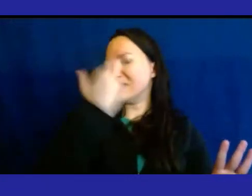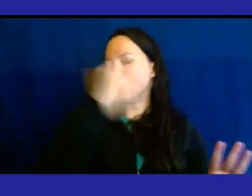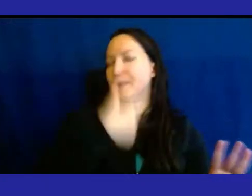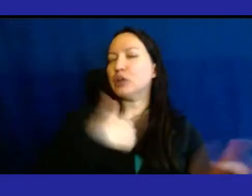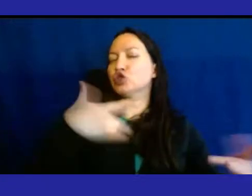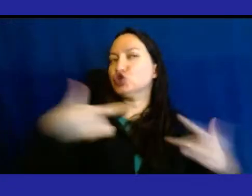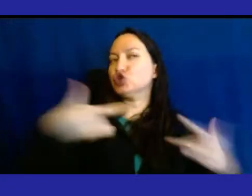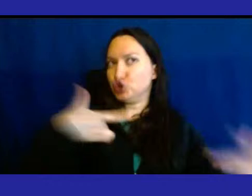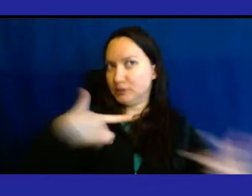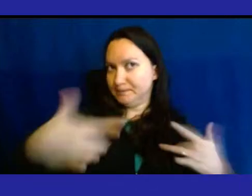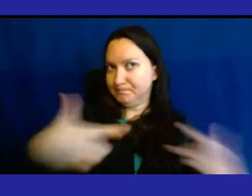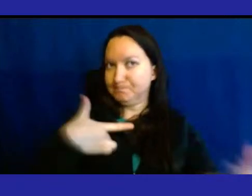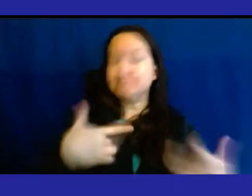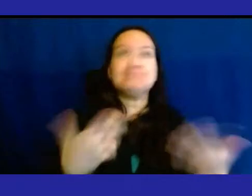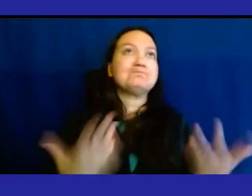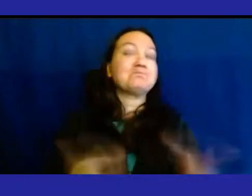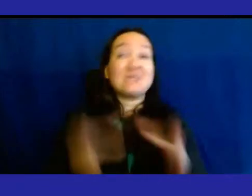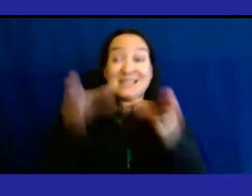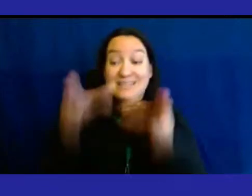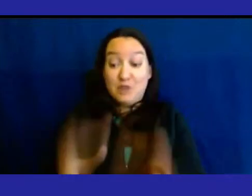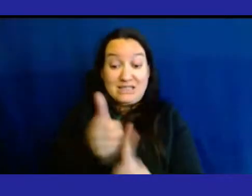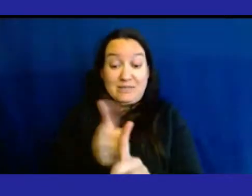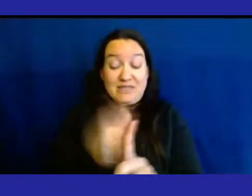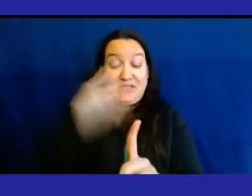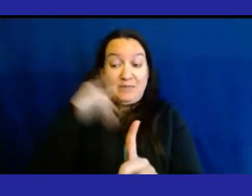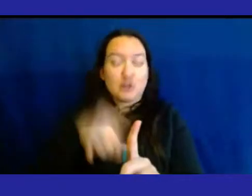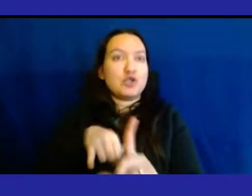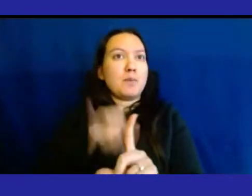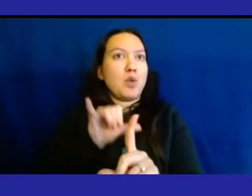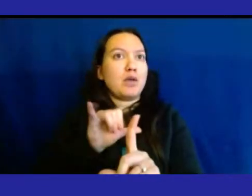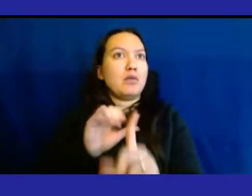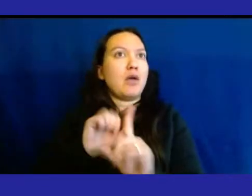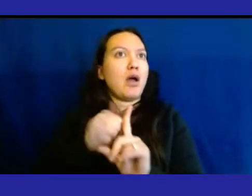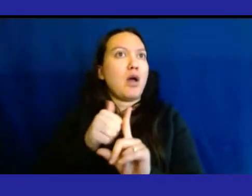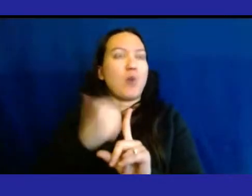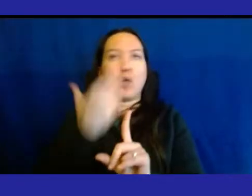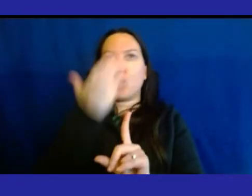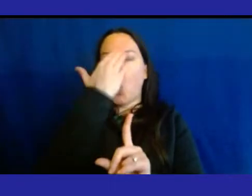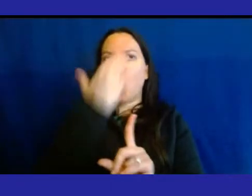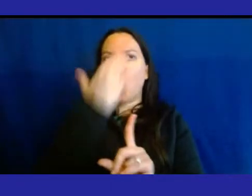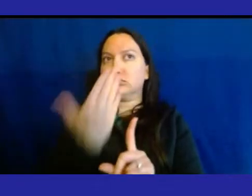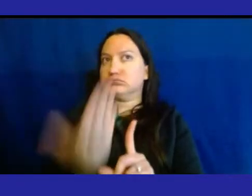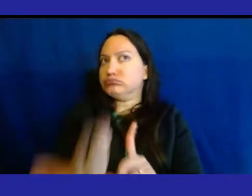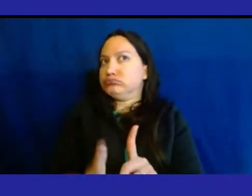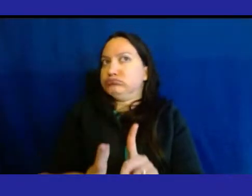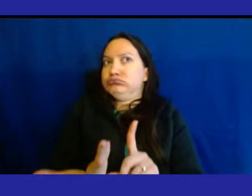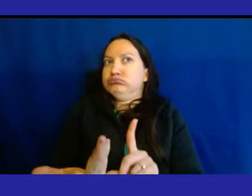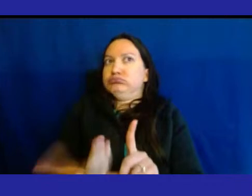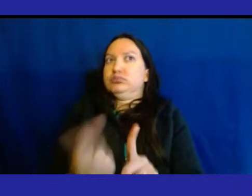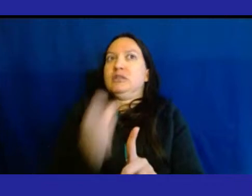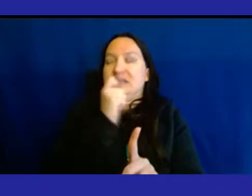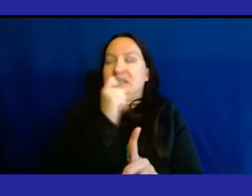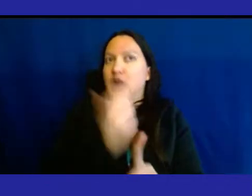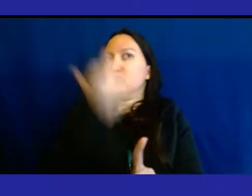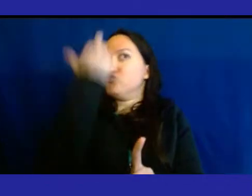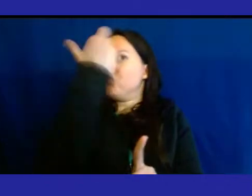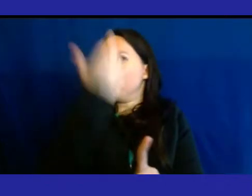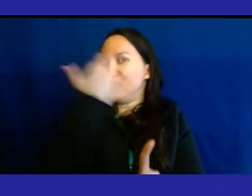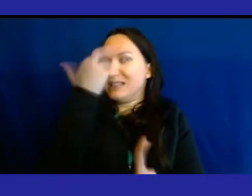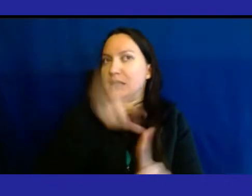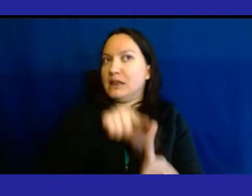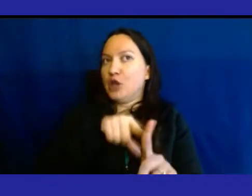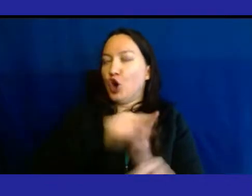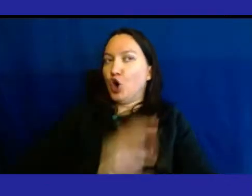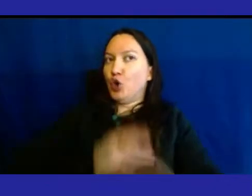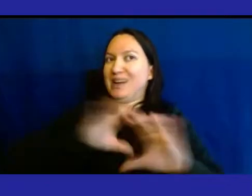that, right, someone is bullying. How do I know that they're not being bullied because they're in a protected